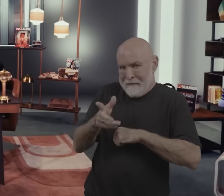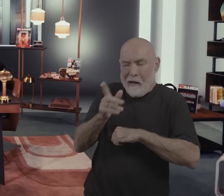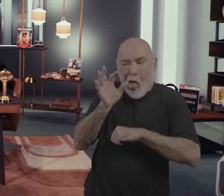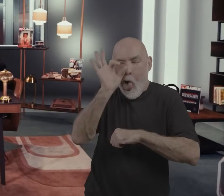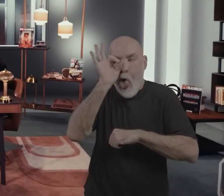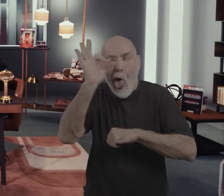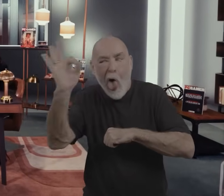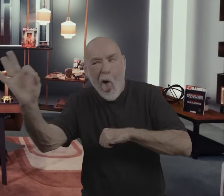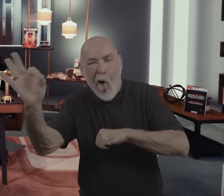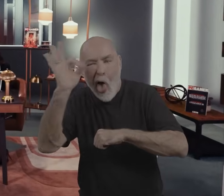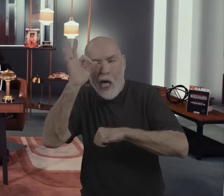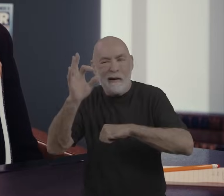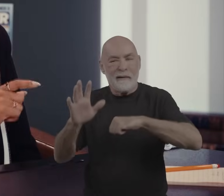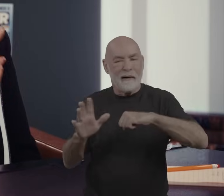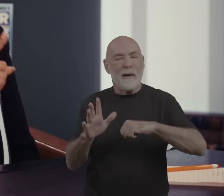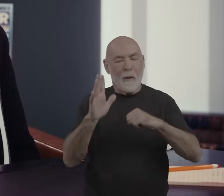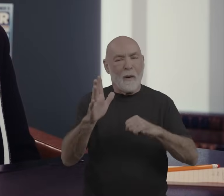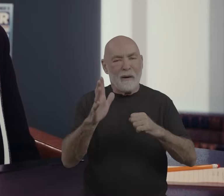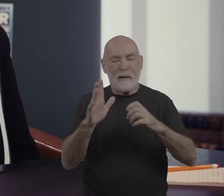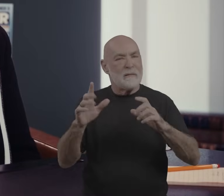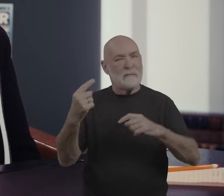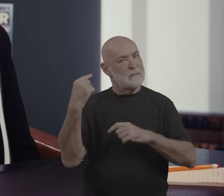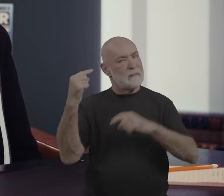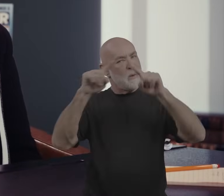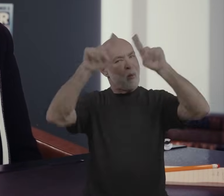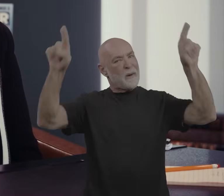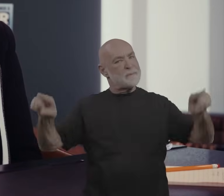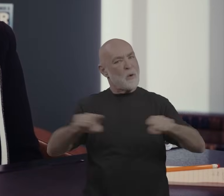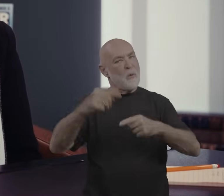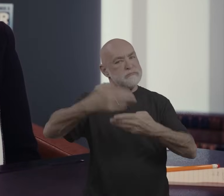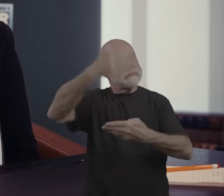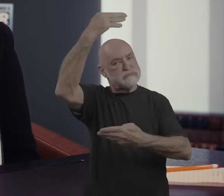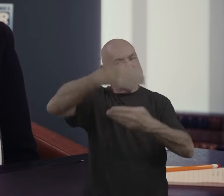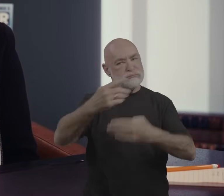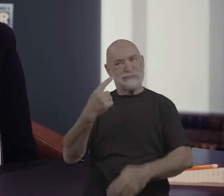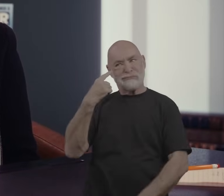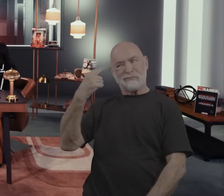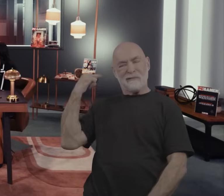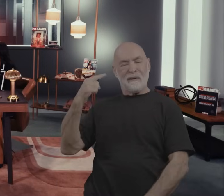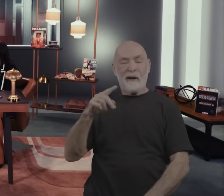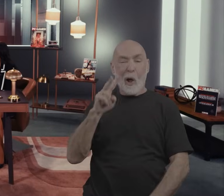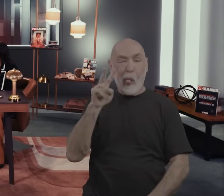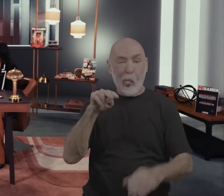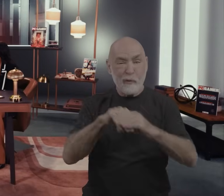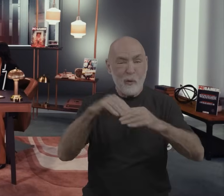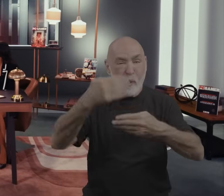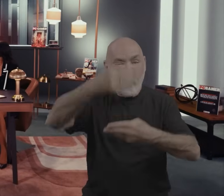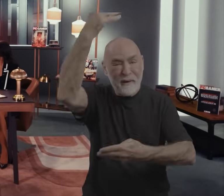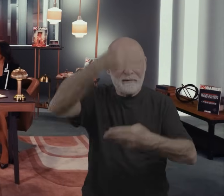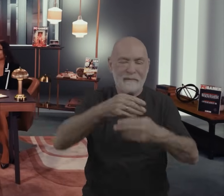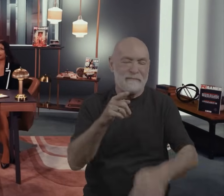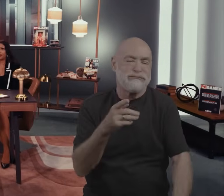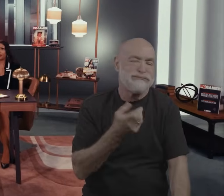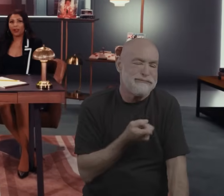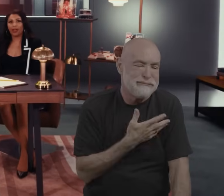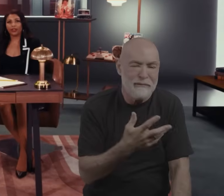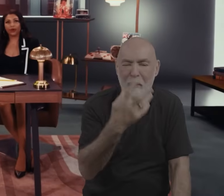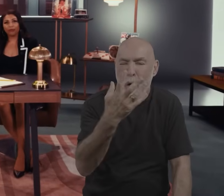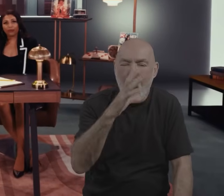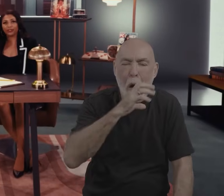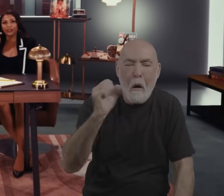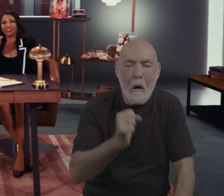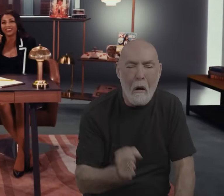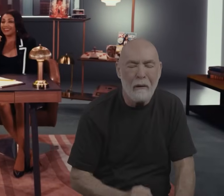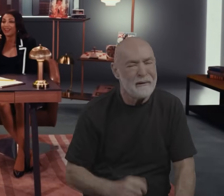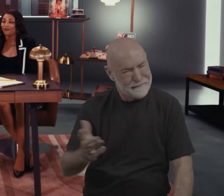perfect spy gadget for just that. Hey, Sean, there is a big window right behind us. We could just look through that. Oh, look through a window? What is this, the Stone Age? You